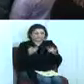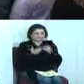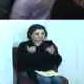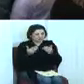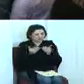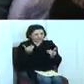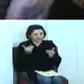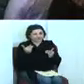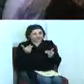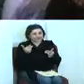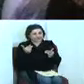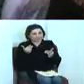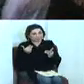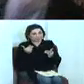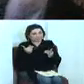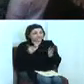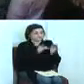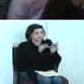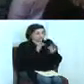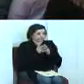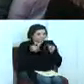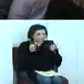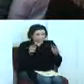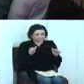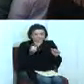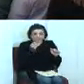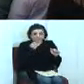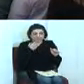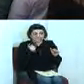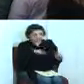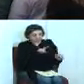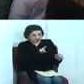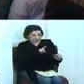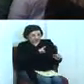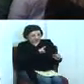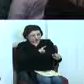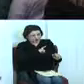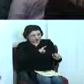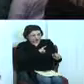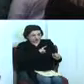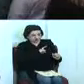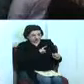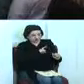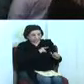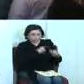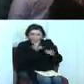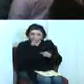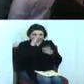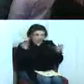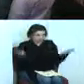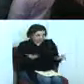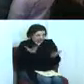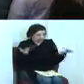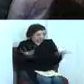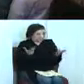Which is what Jesus was trying to tell us all along, is that God is right here saying, I love you.